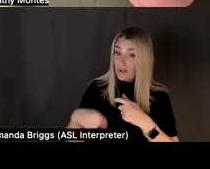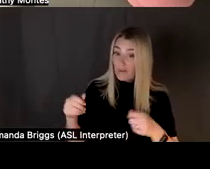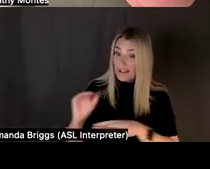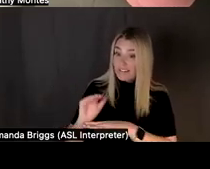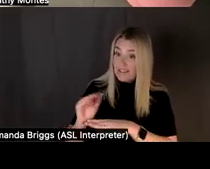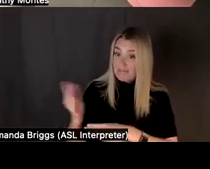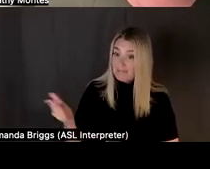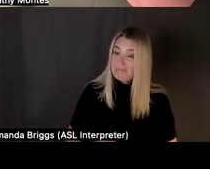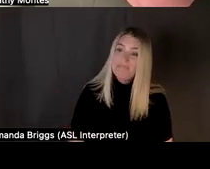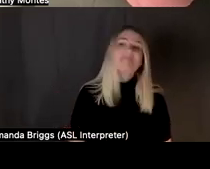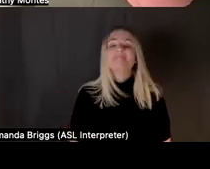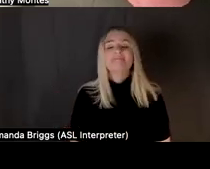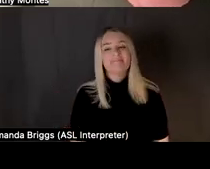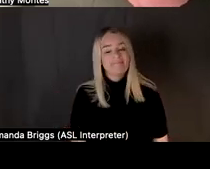evening.